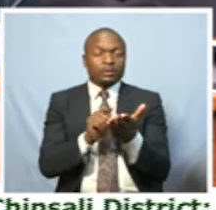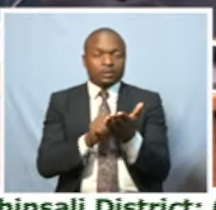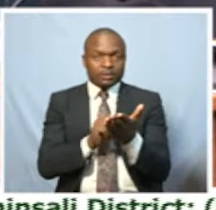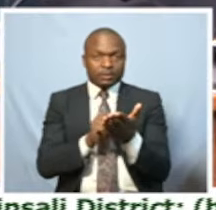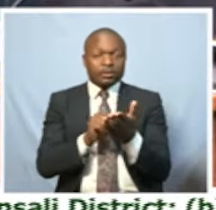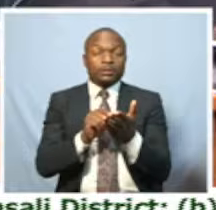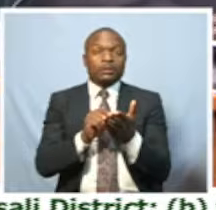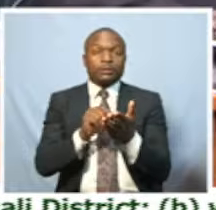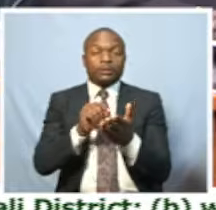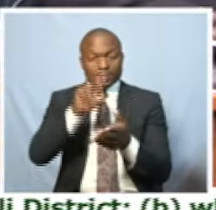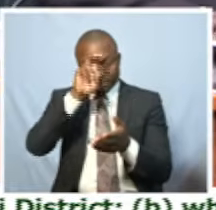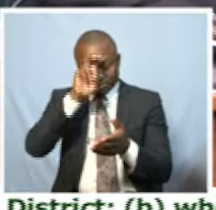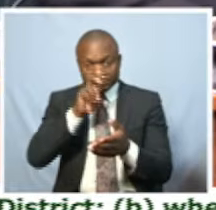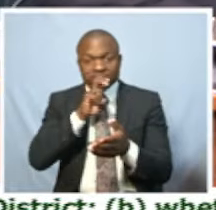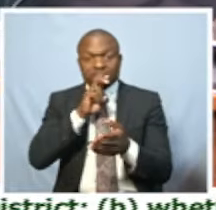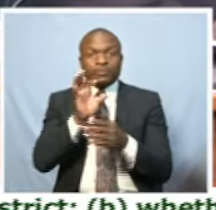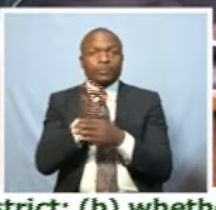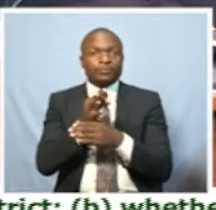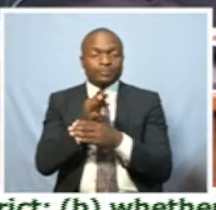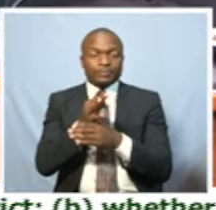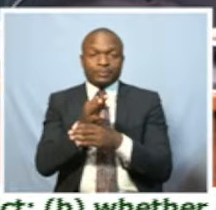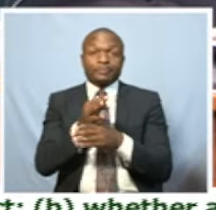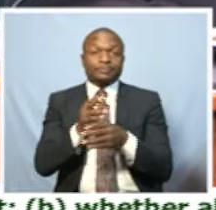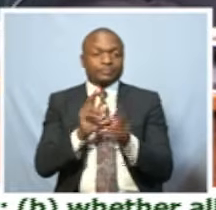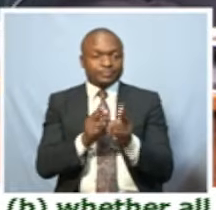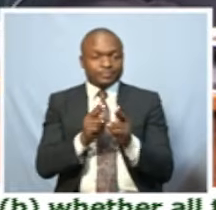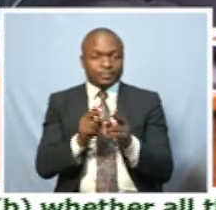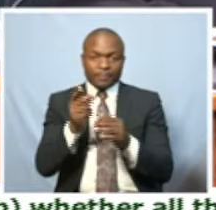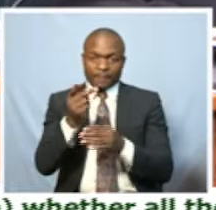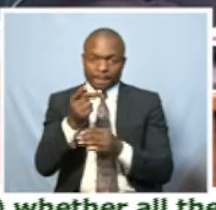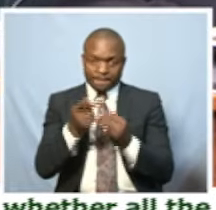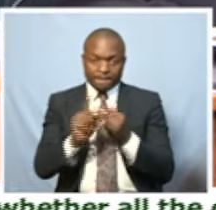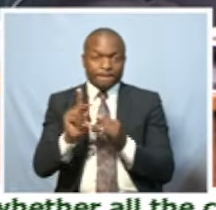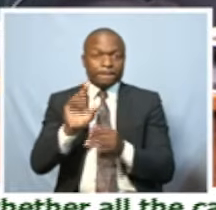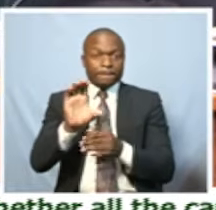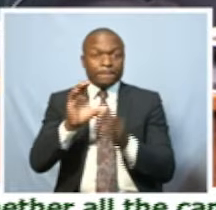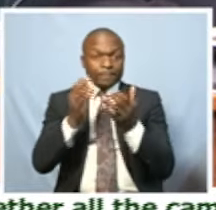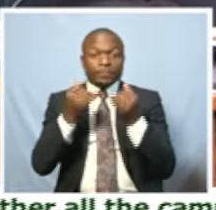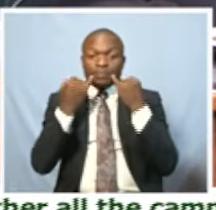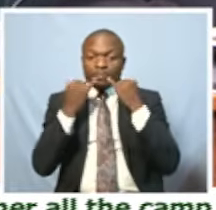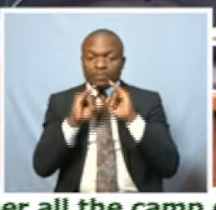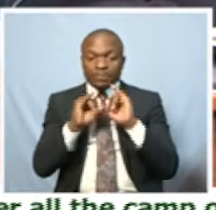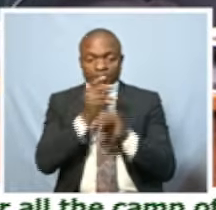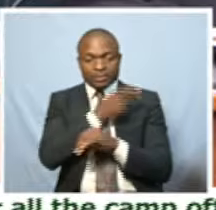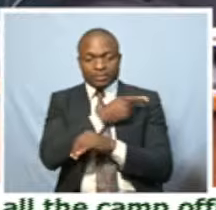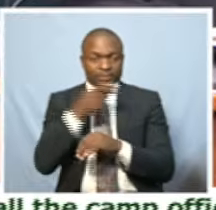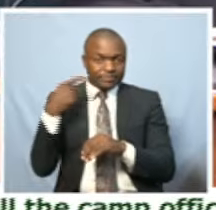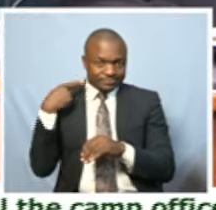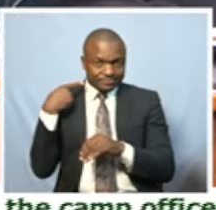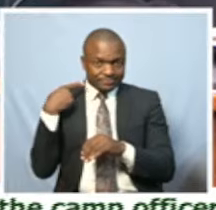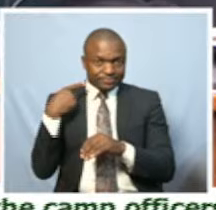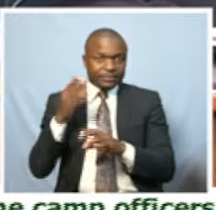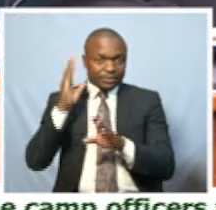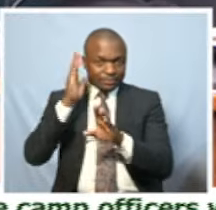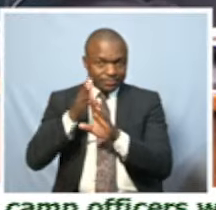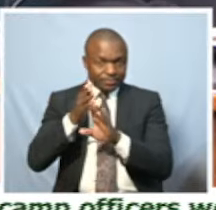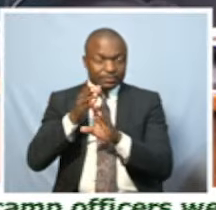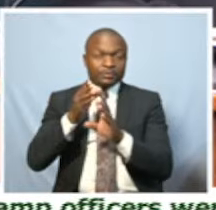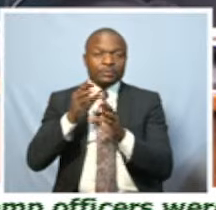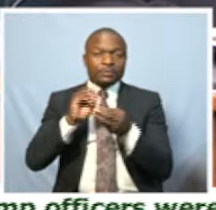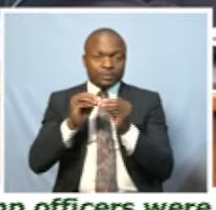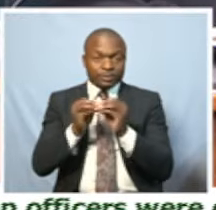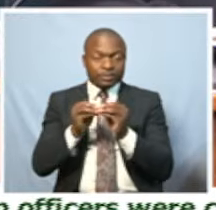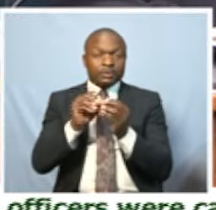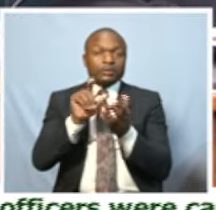fish. Mr. Speaker, in response to Part C, I wish to inform this August House that the specific quantities of